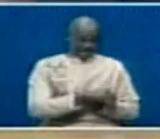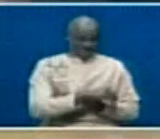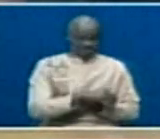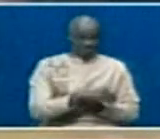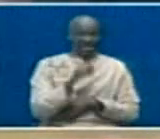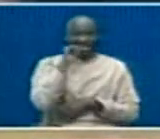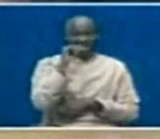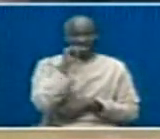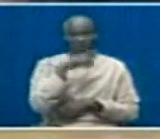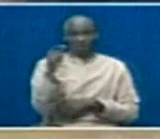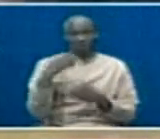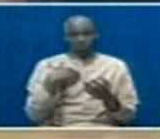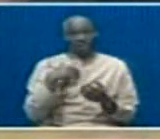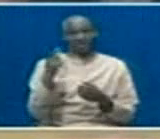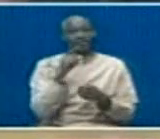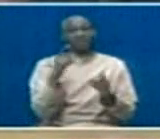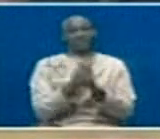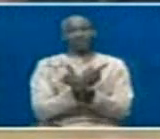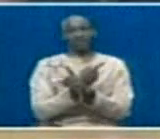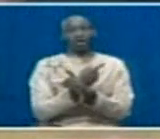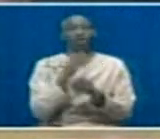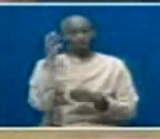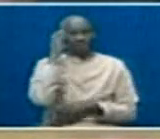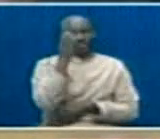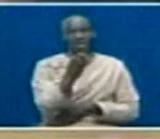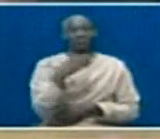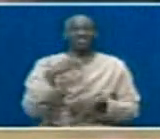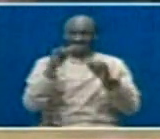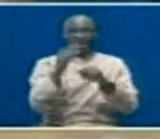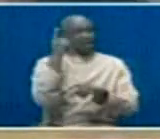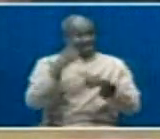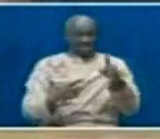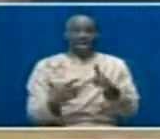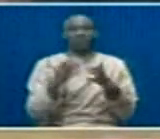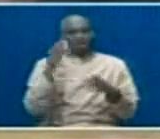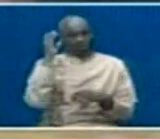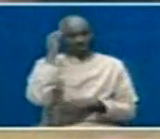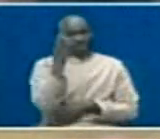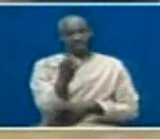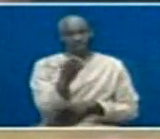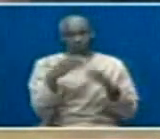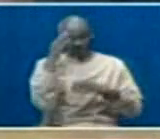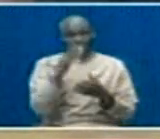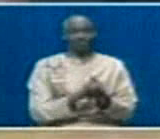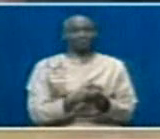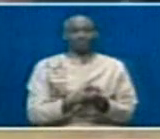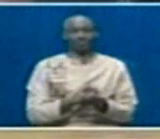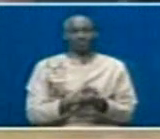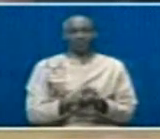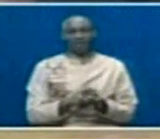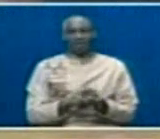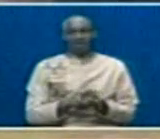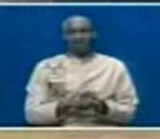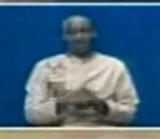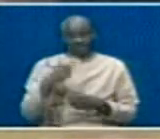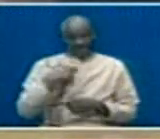England and he went to Nuffield College. And he stayed there for a year, I think. And then he left. Now,